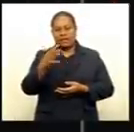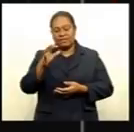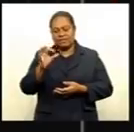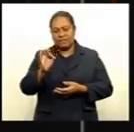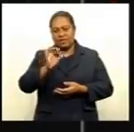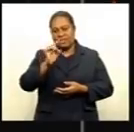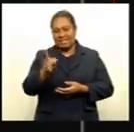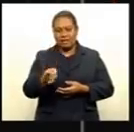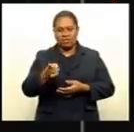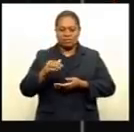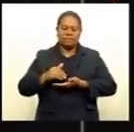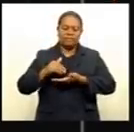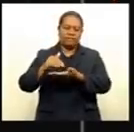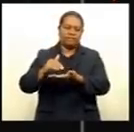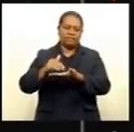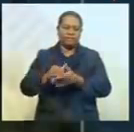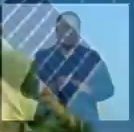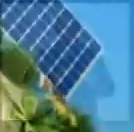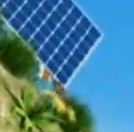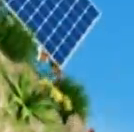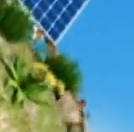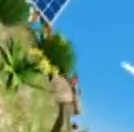$150,000 allocated for Phase 1.